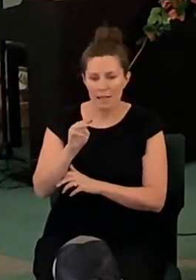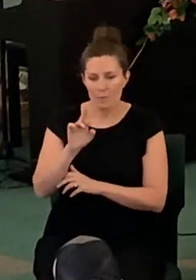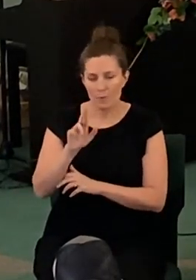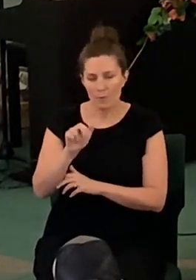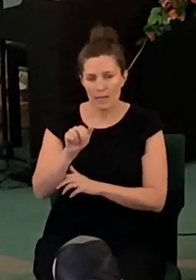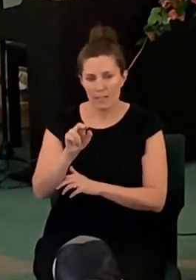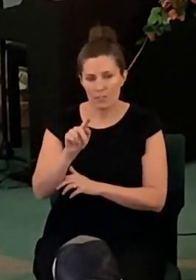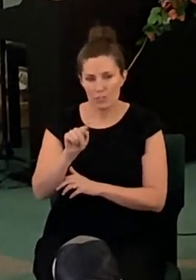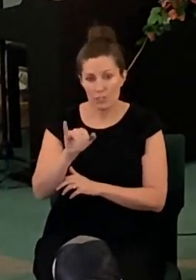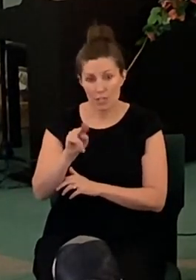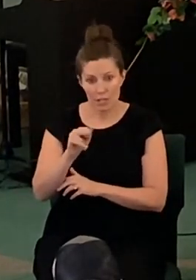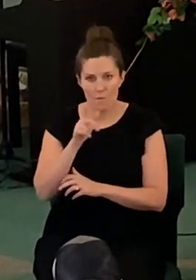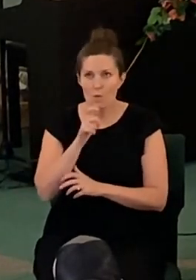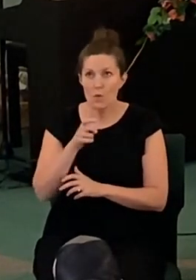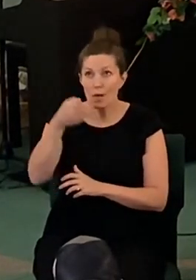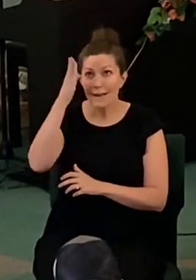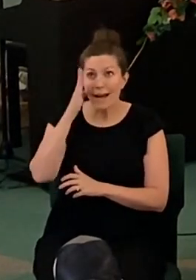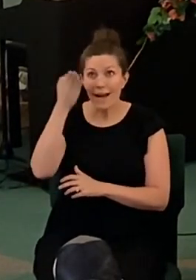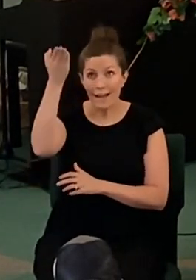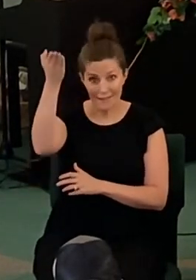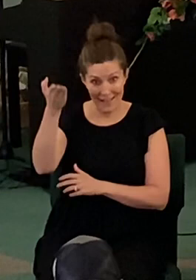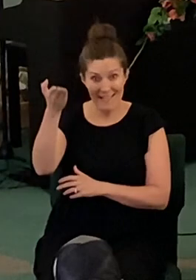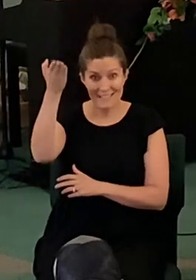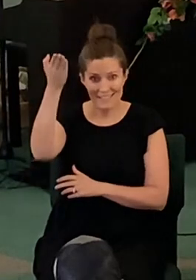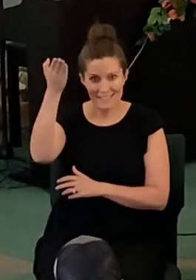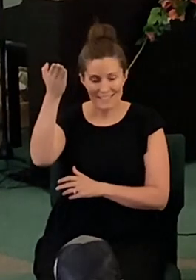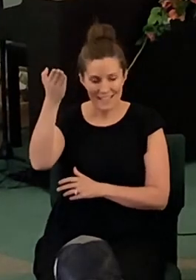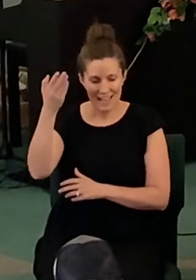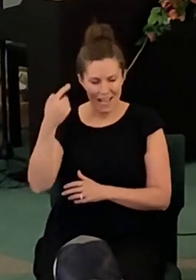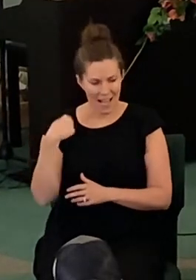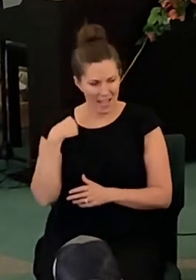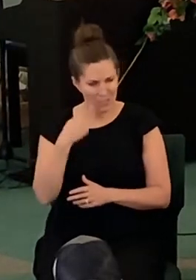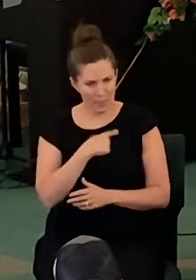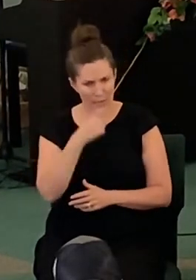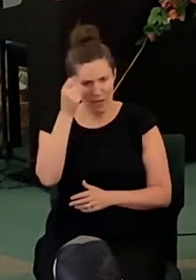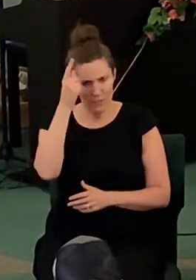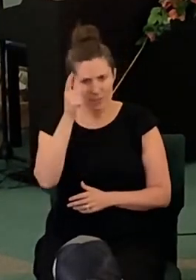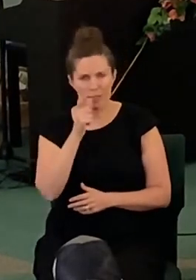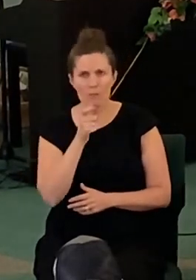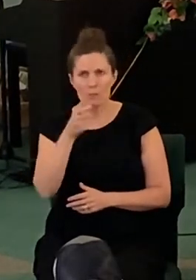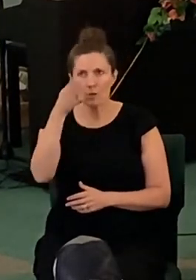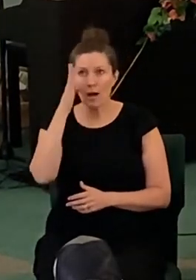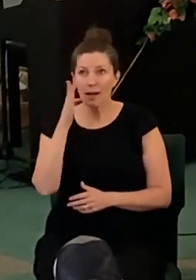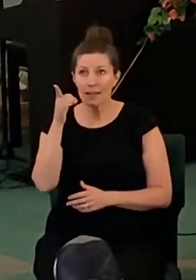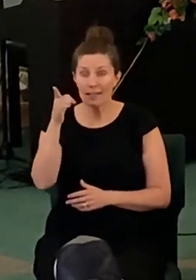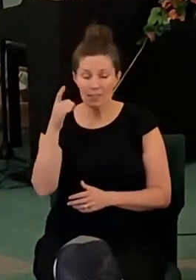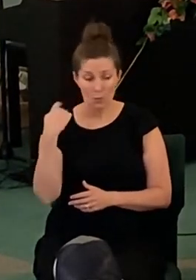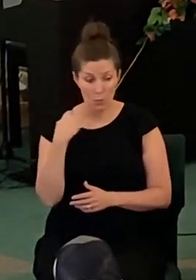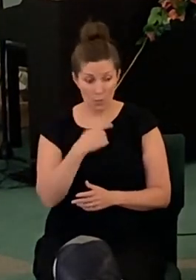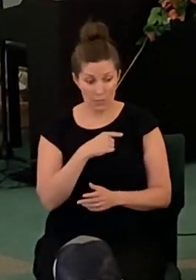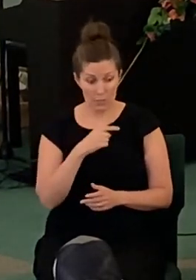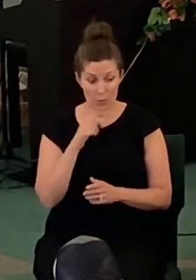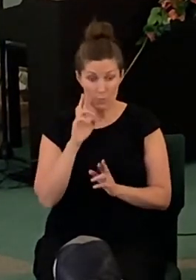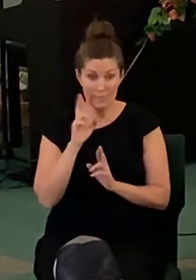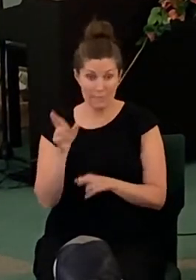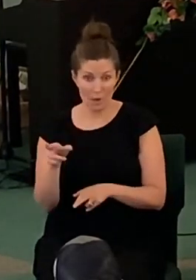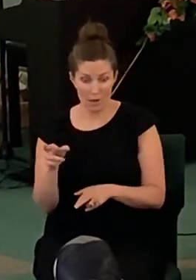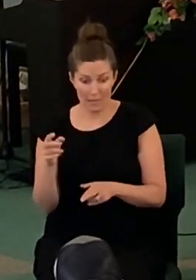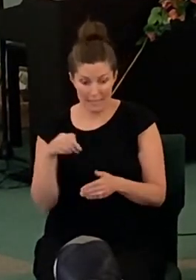is. As we develop an accurate understanding of who God is, we should respond to God in